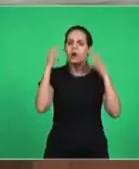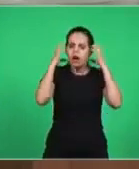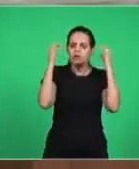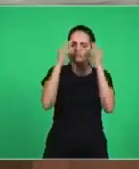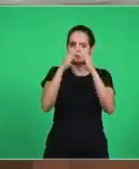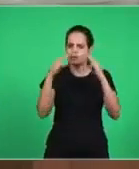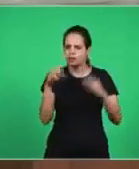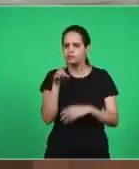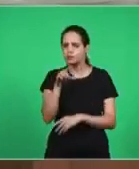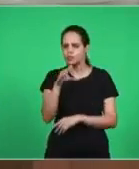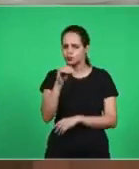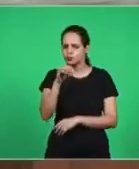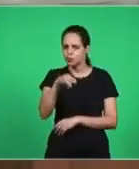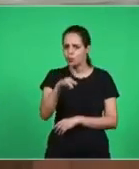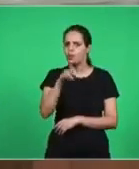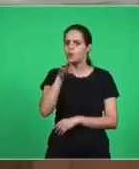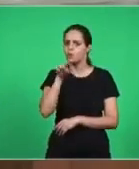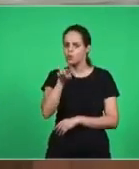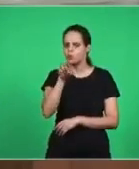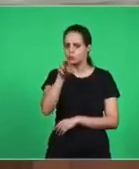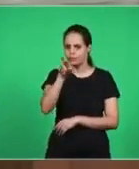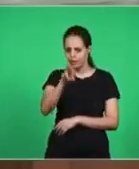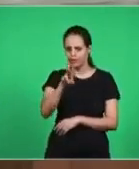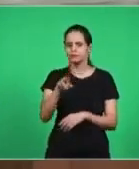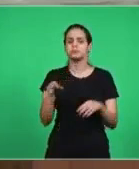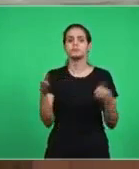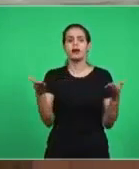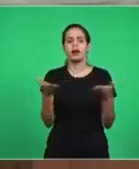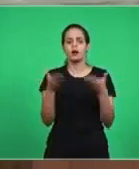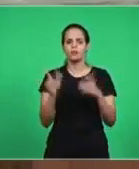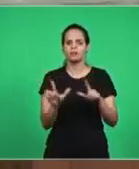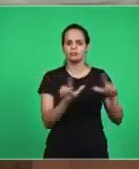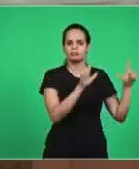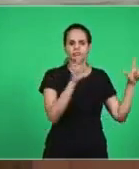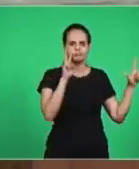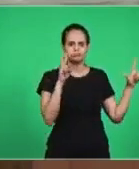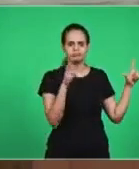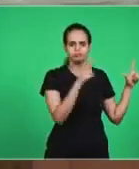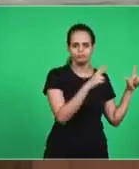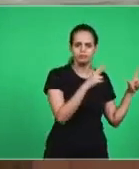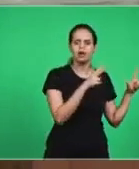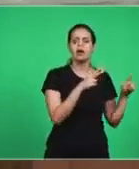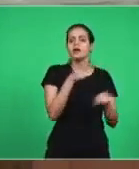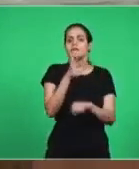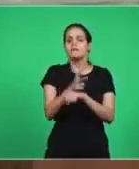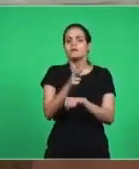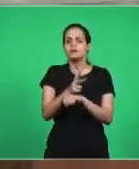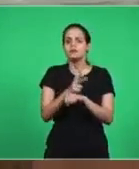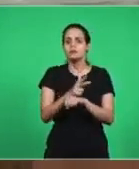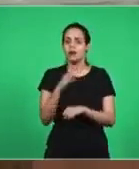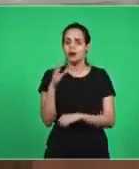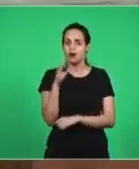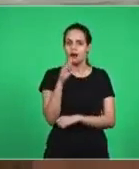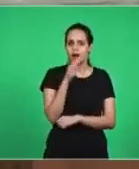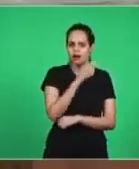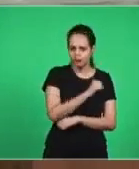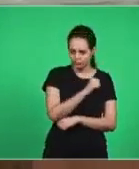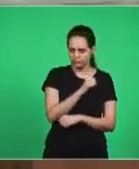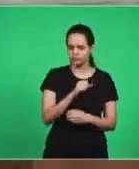Manaim. Now we are going to play two quick videos that were deposition given